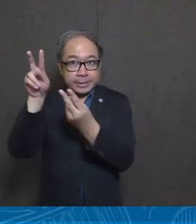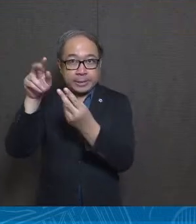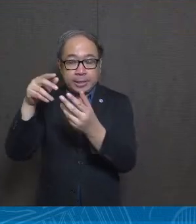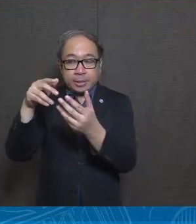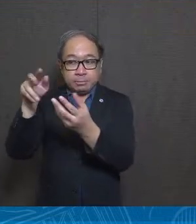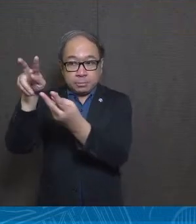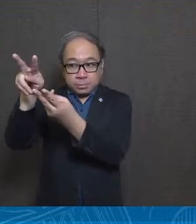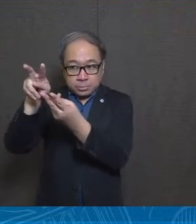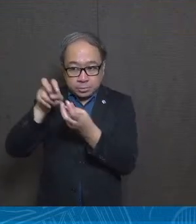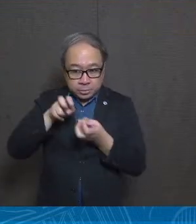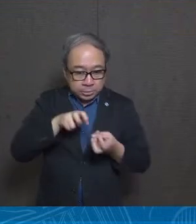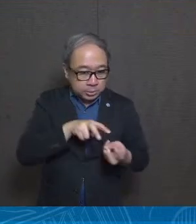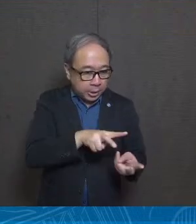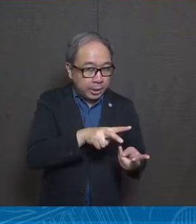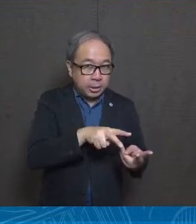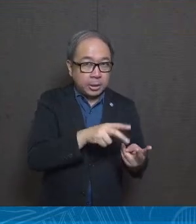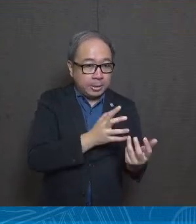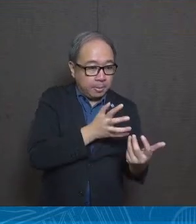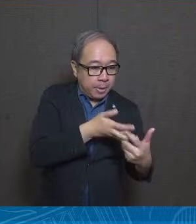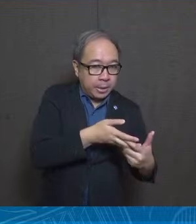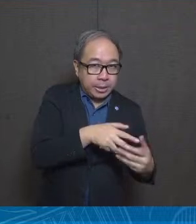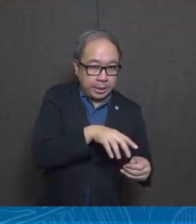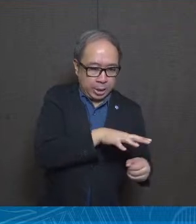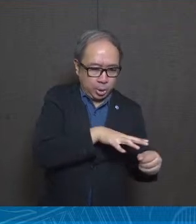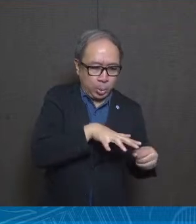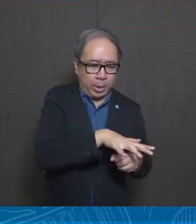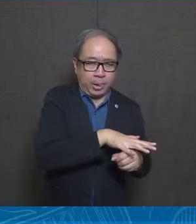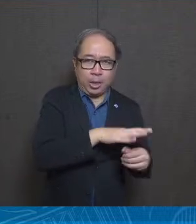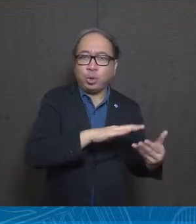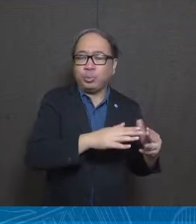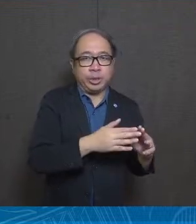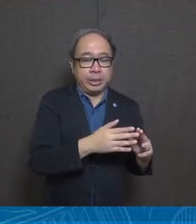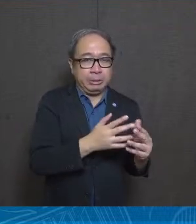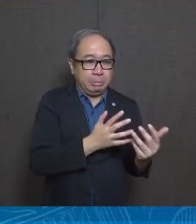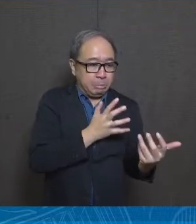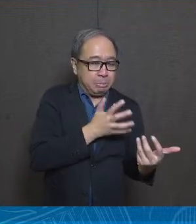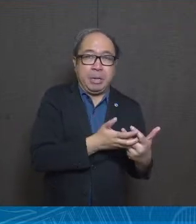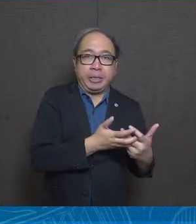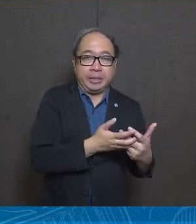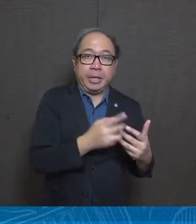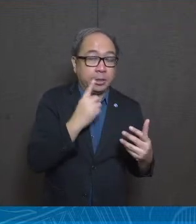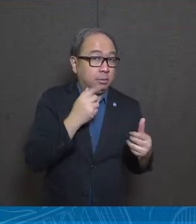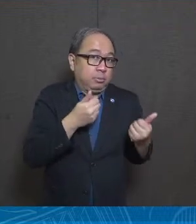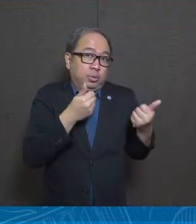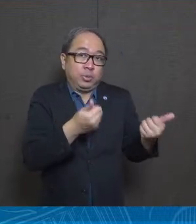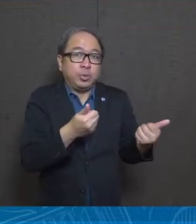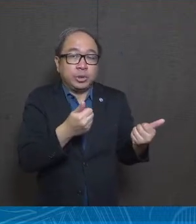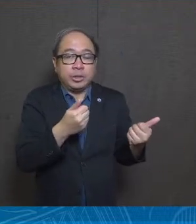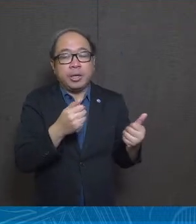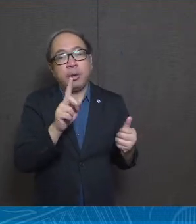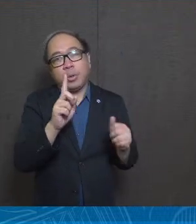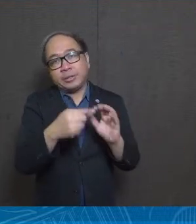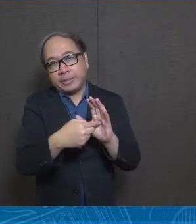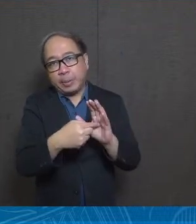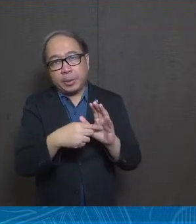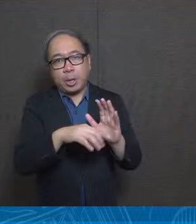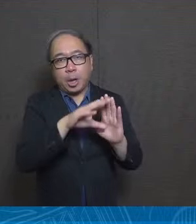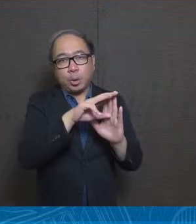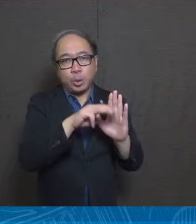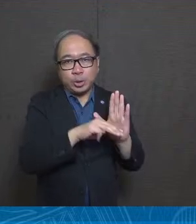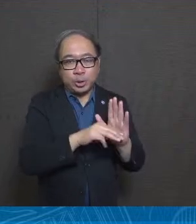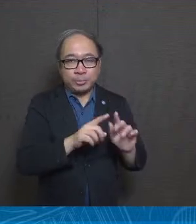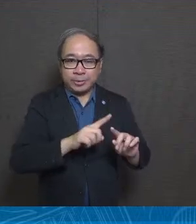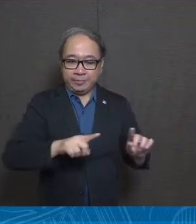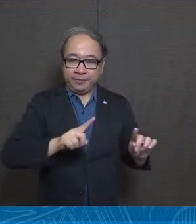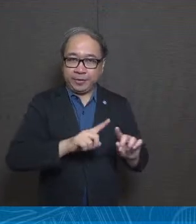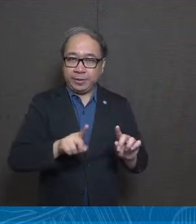the output to the local context, I think very good. Like I mentioned in my talk about the curricula for different age groups that